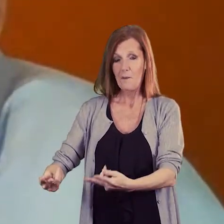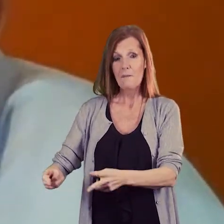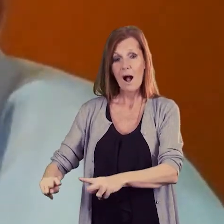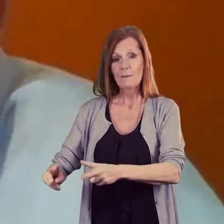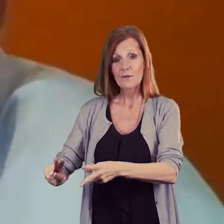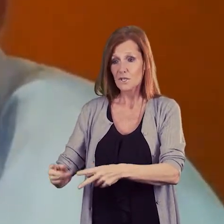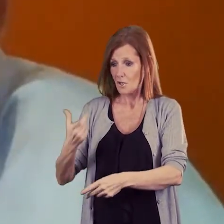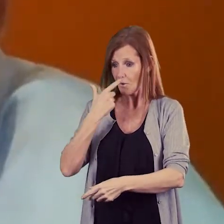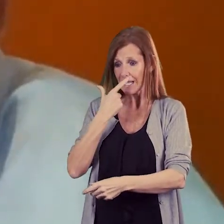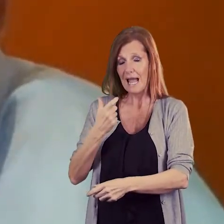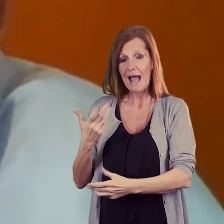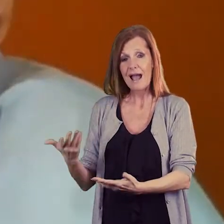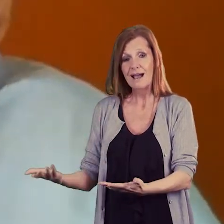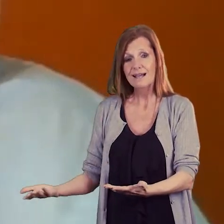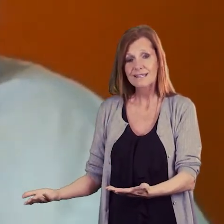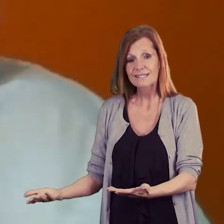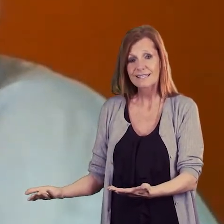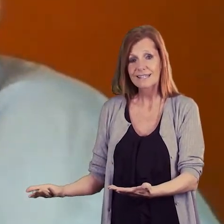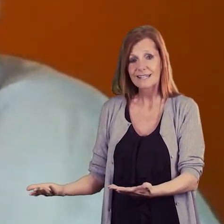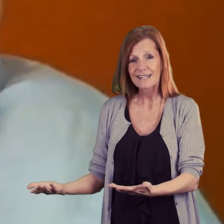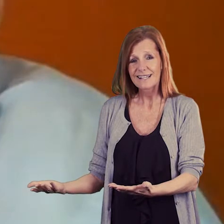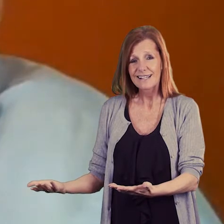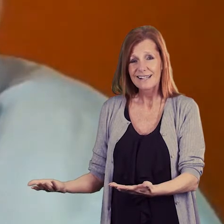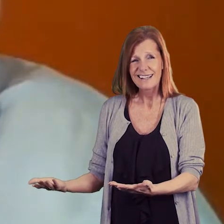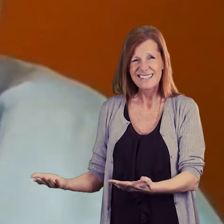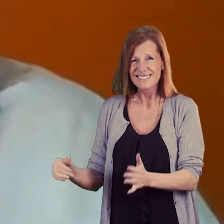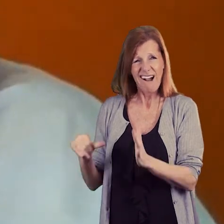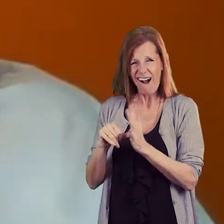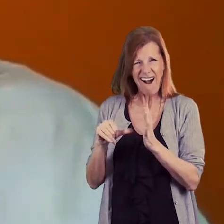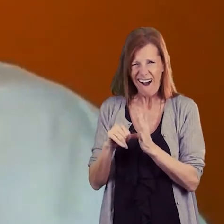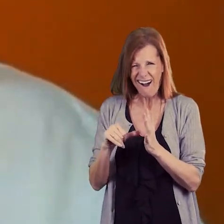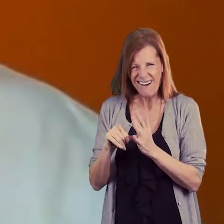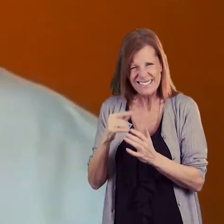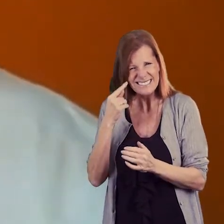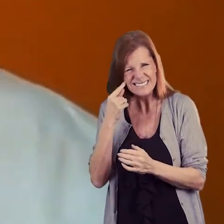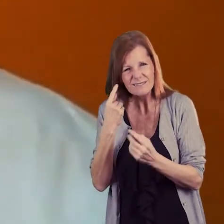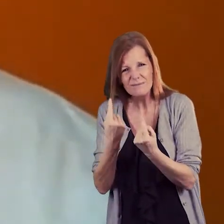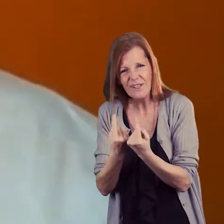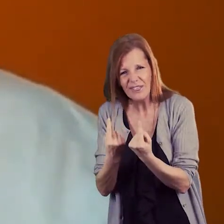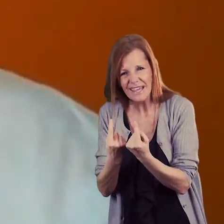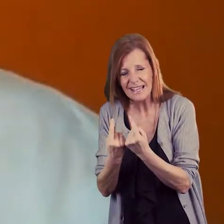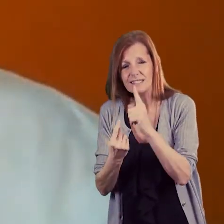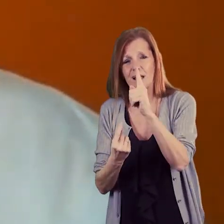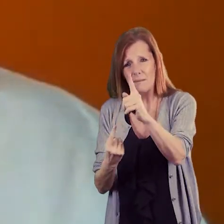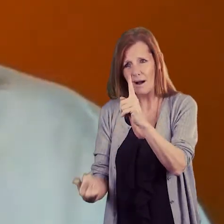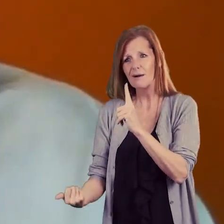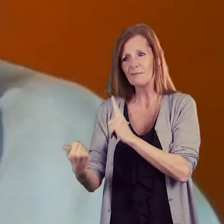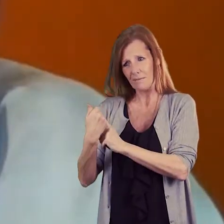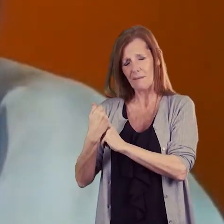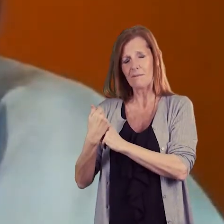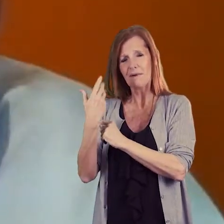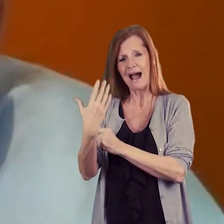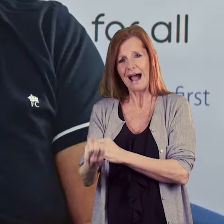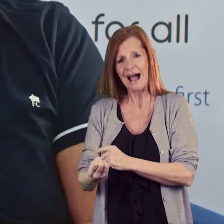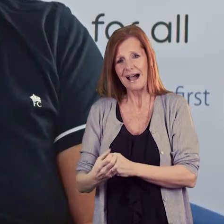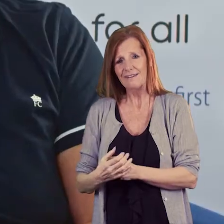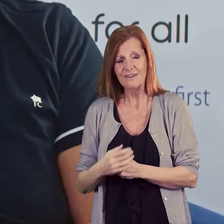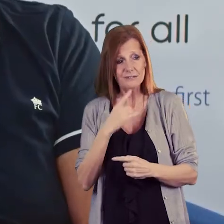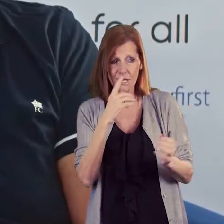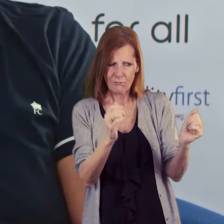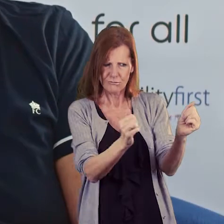if they do that, they can, it's not complicated. It's the simple things in life that make the difference. Yeah,